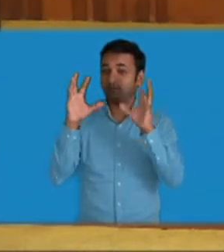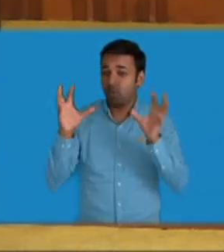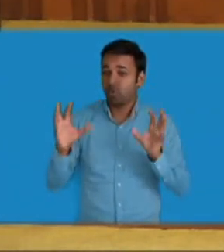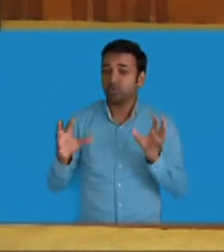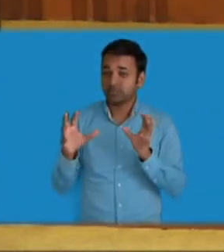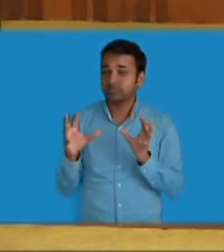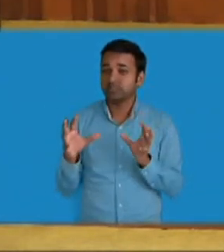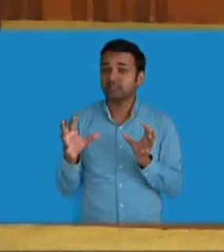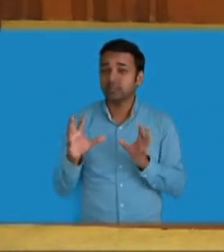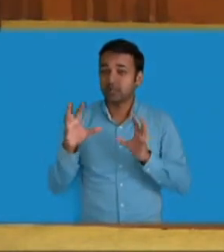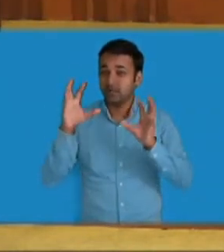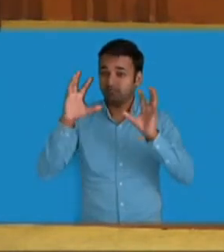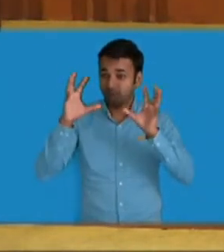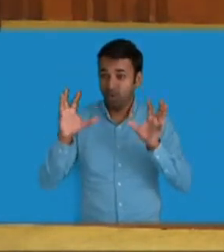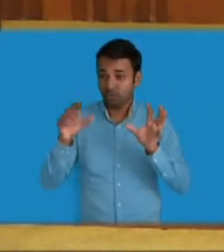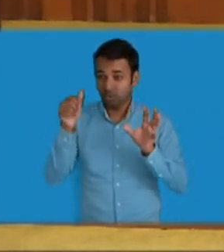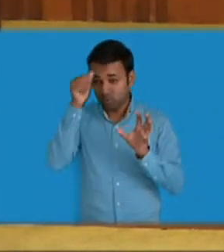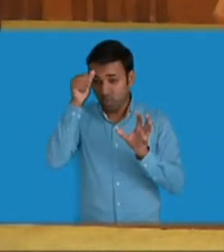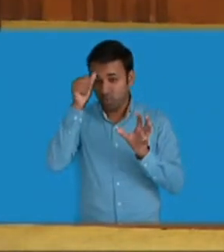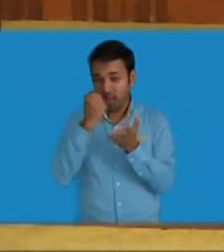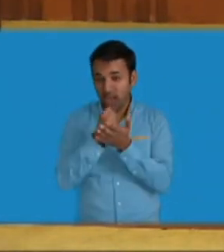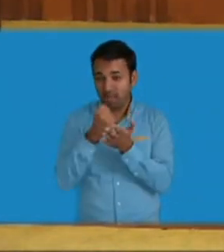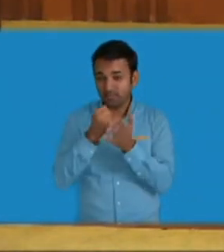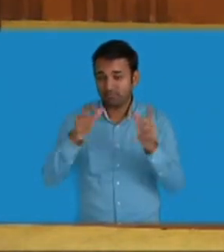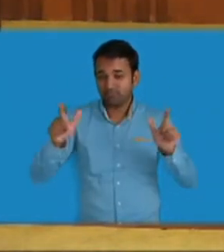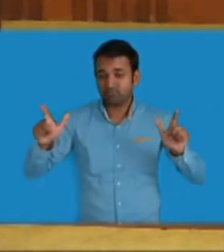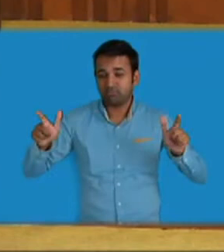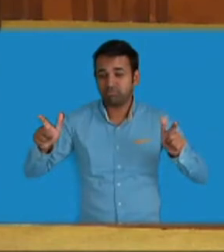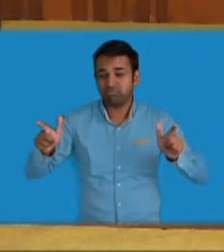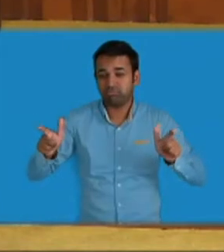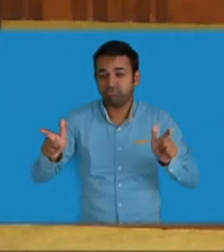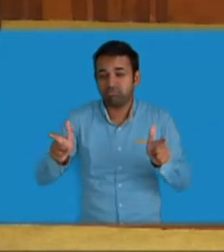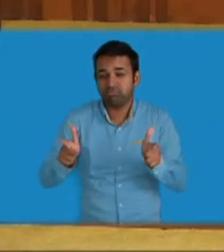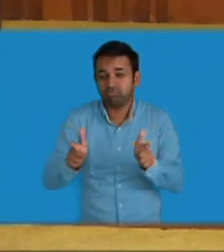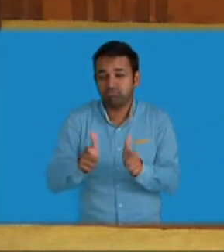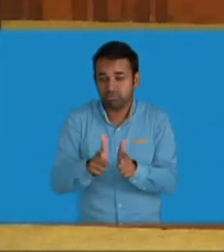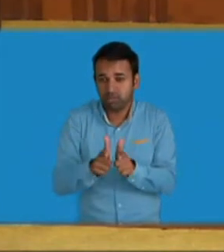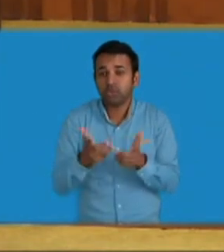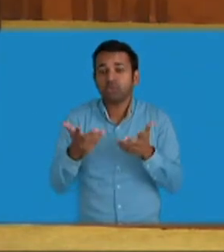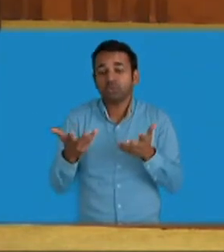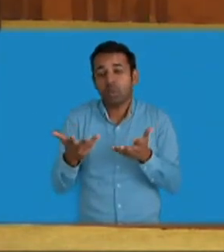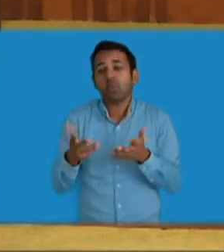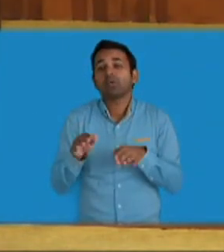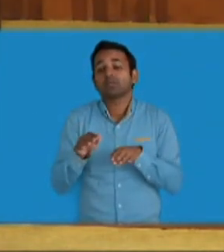is a natural step, a natural response